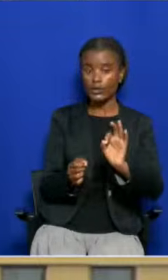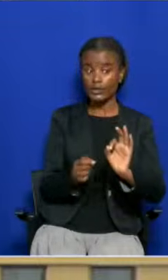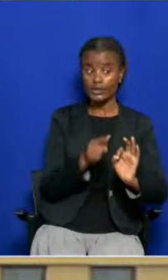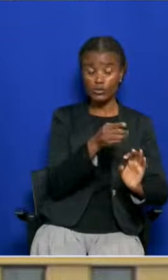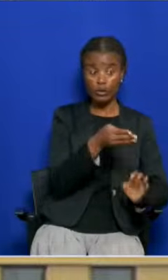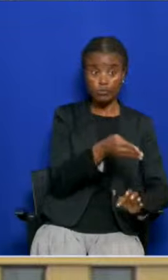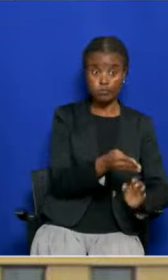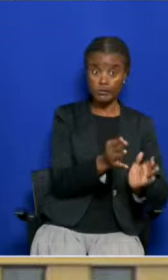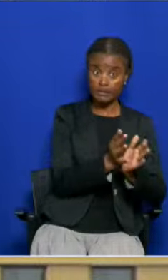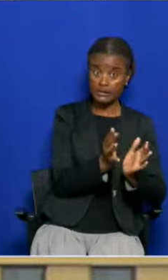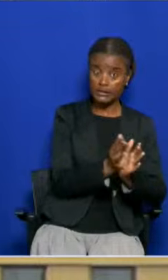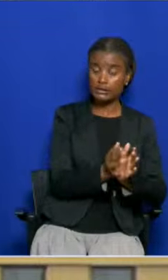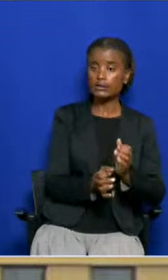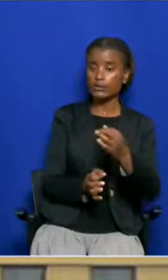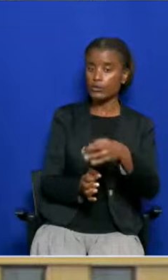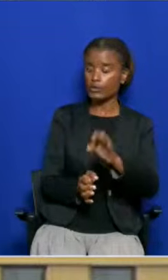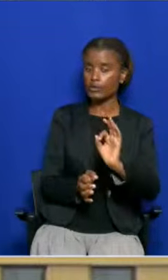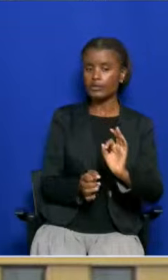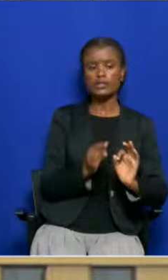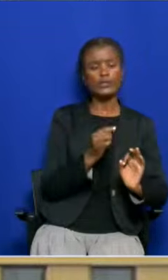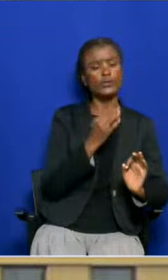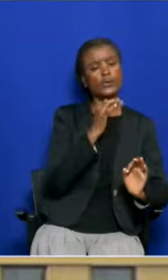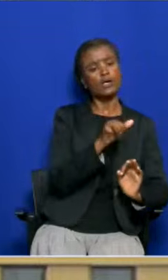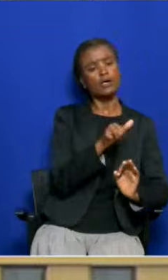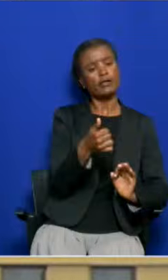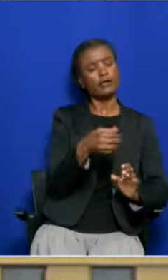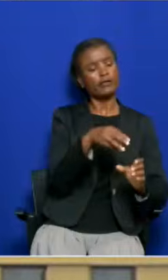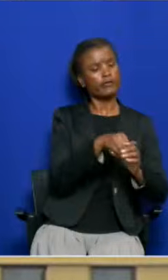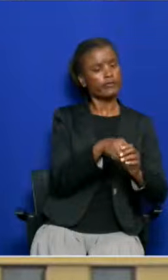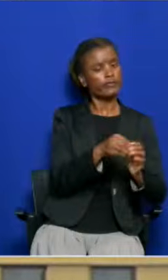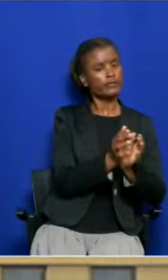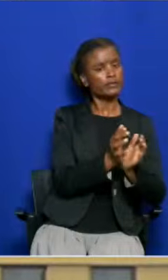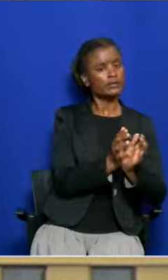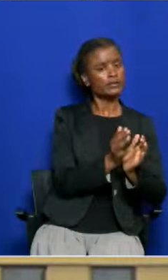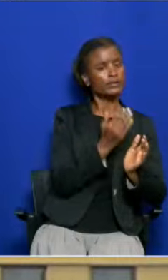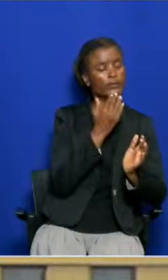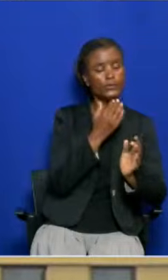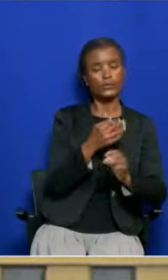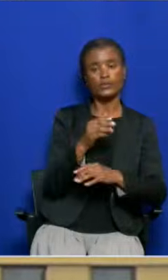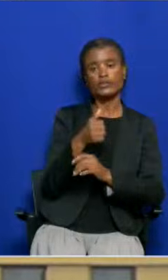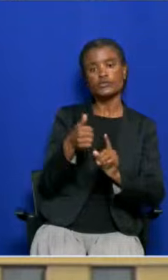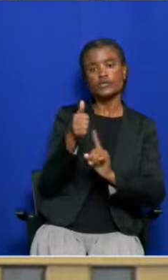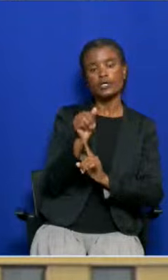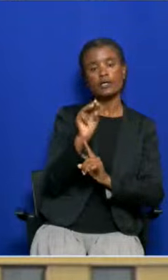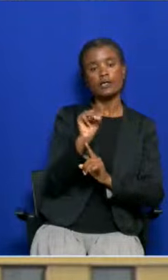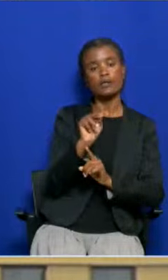else was present at the meeting? General Mkhwanazi. And what was discussed at the meeting?